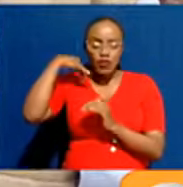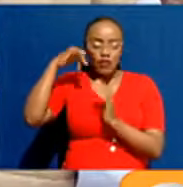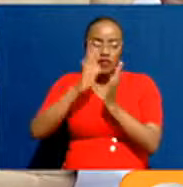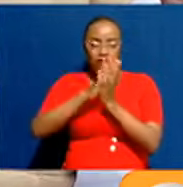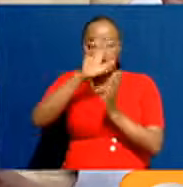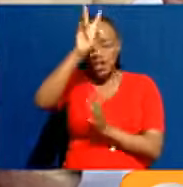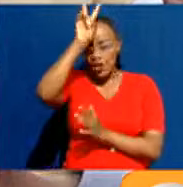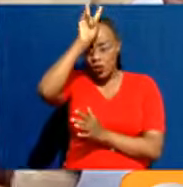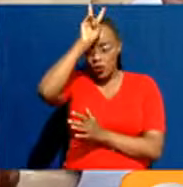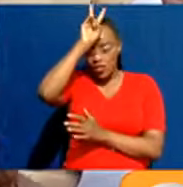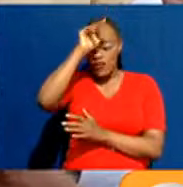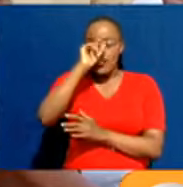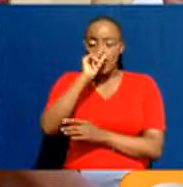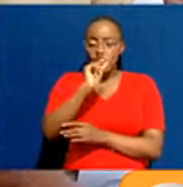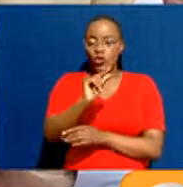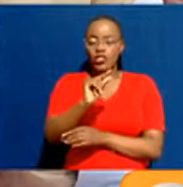goats,